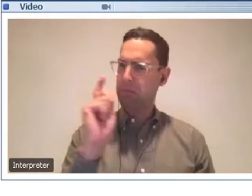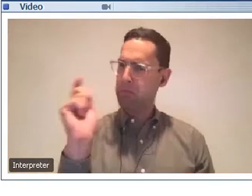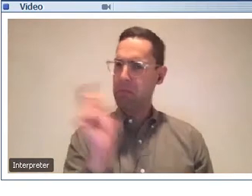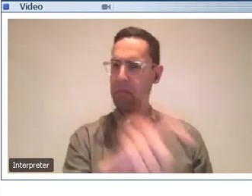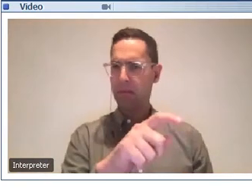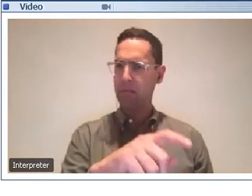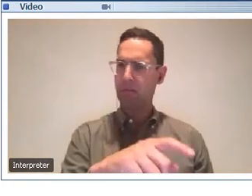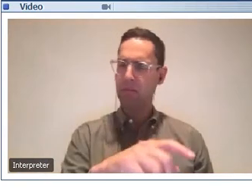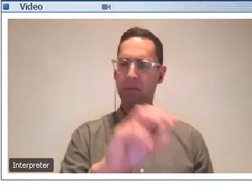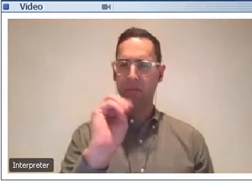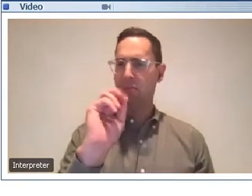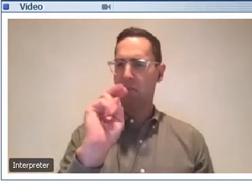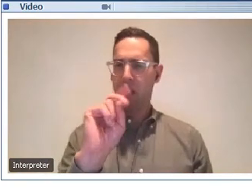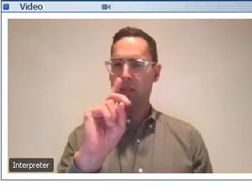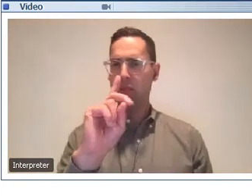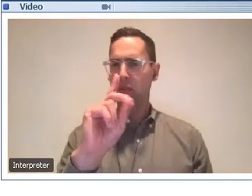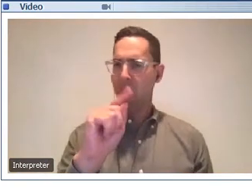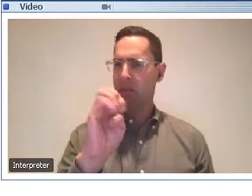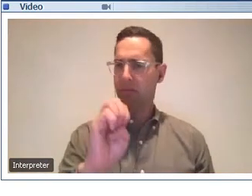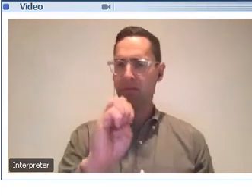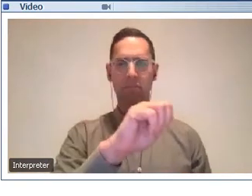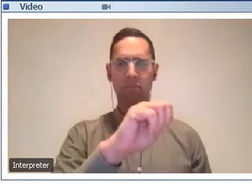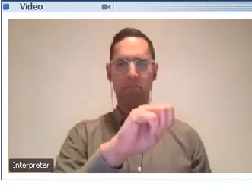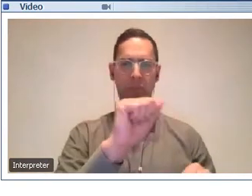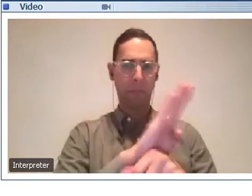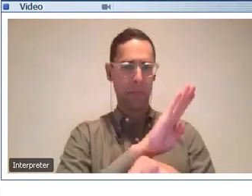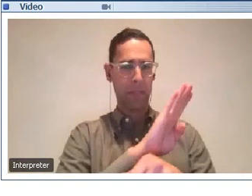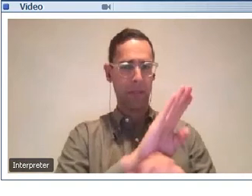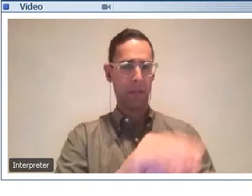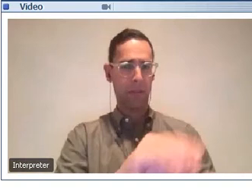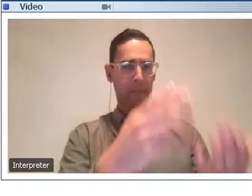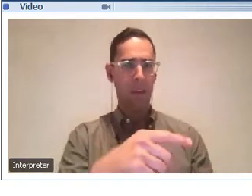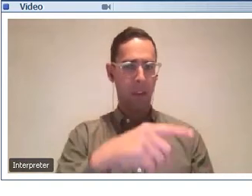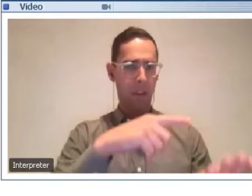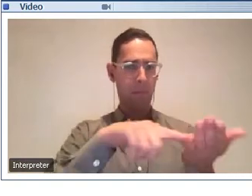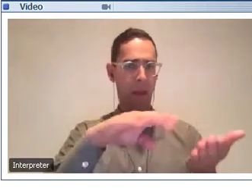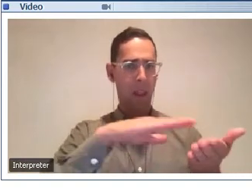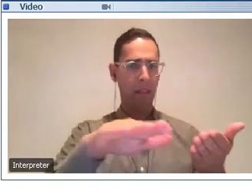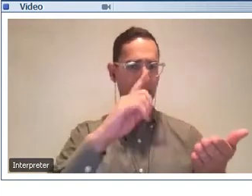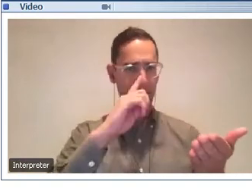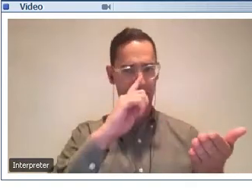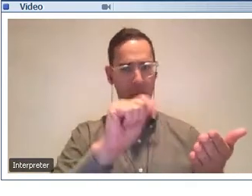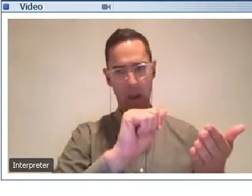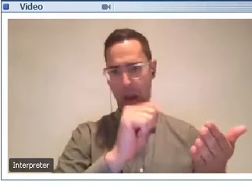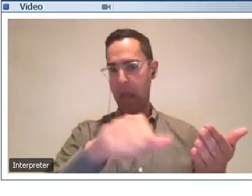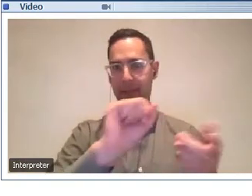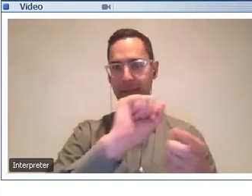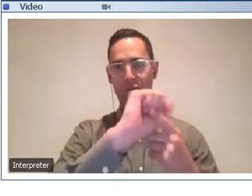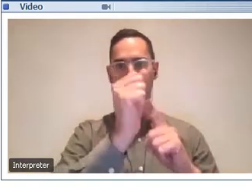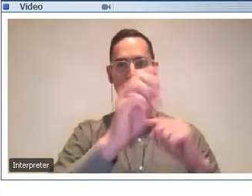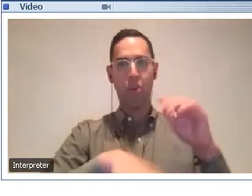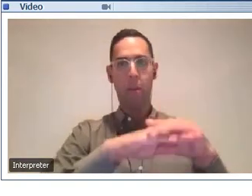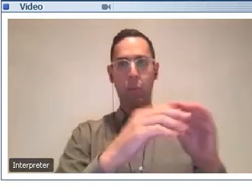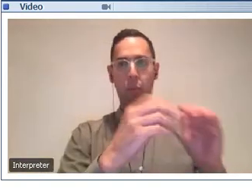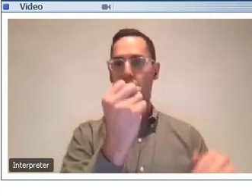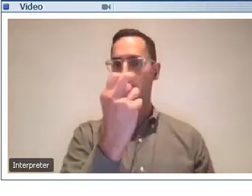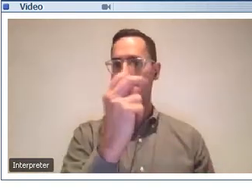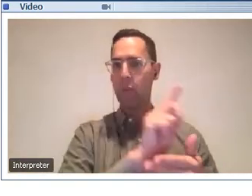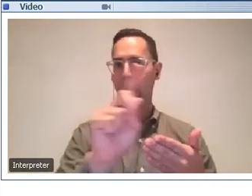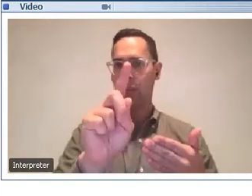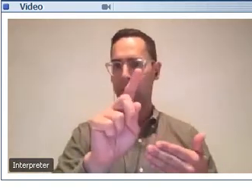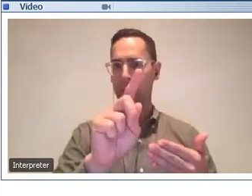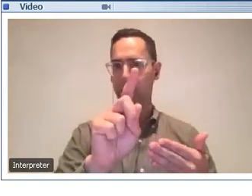employers provide paid leave for all of those up to 12 weeks that workers can take under the Family and